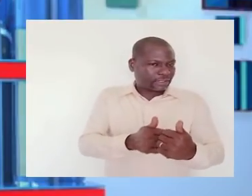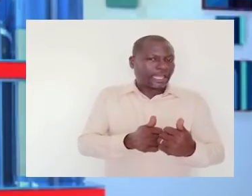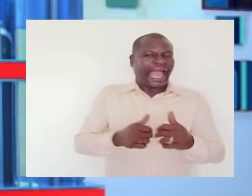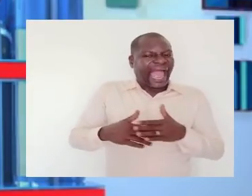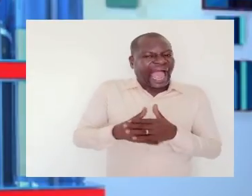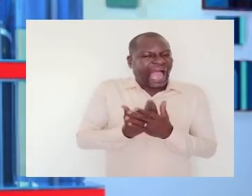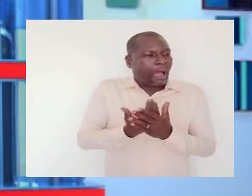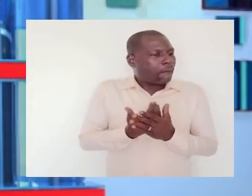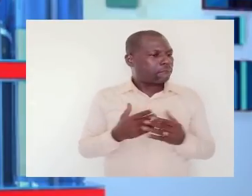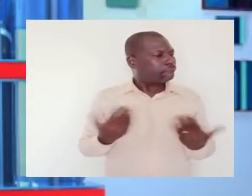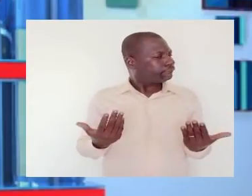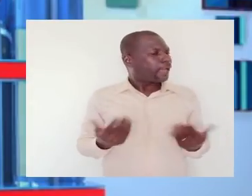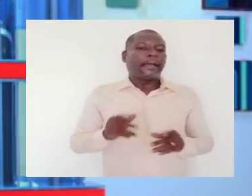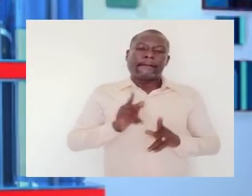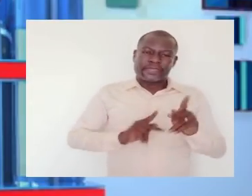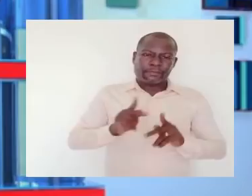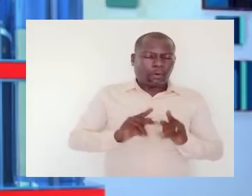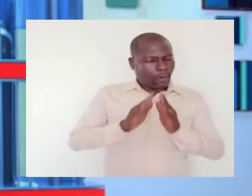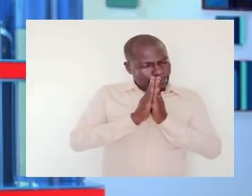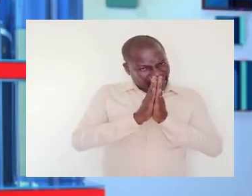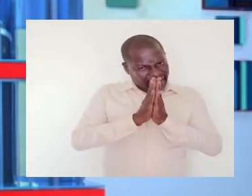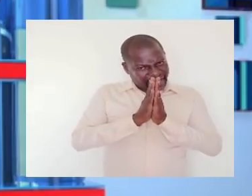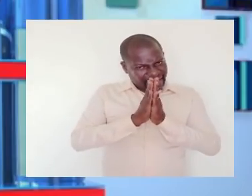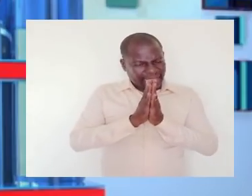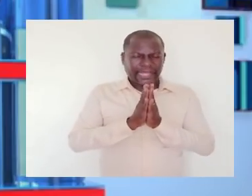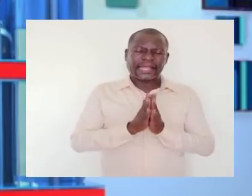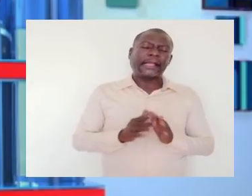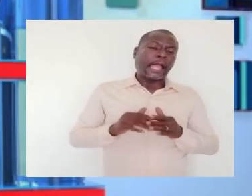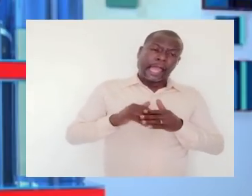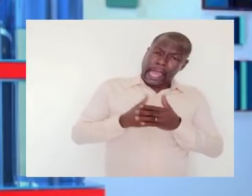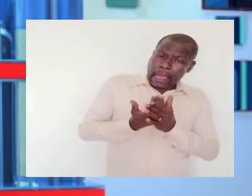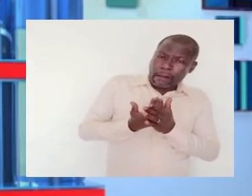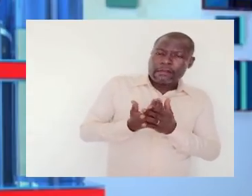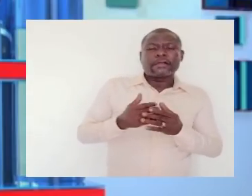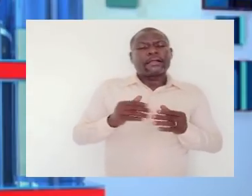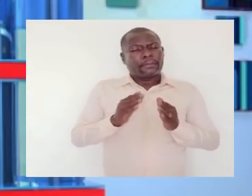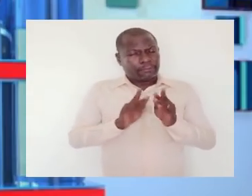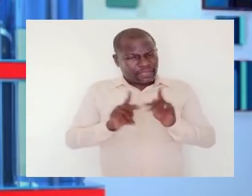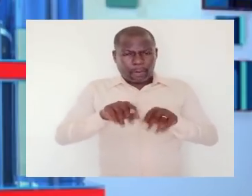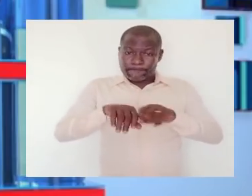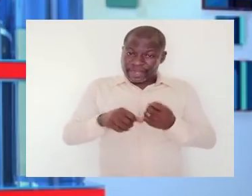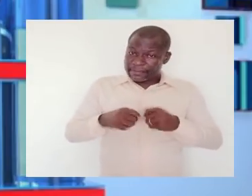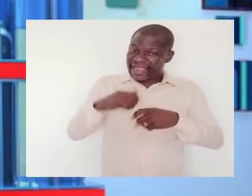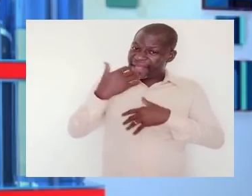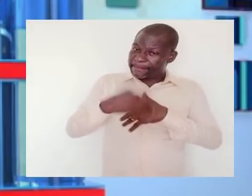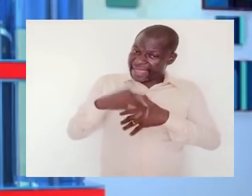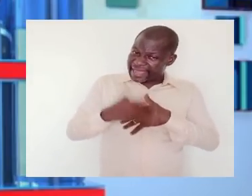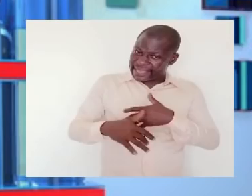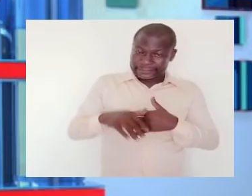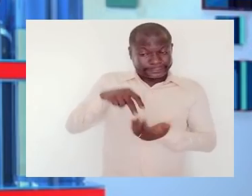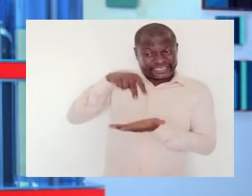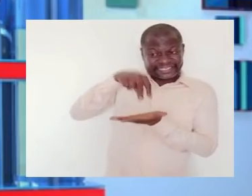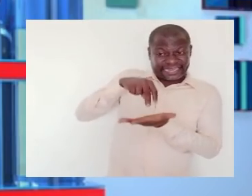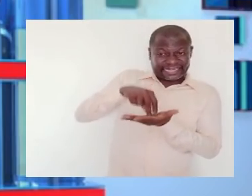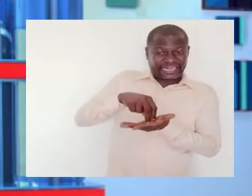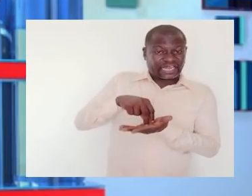fellowship obe mention prayers obe mention breaking of bread ana